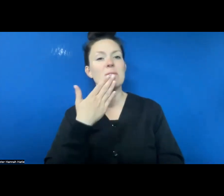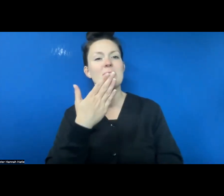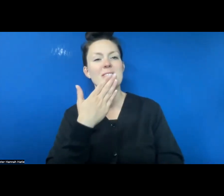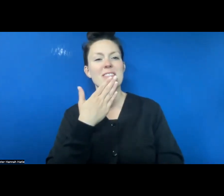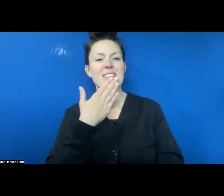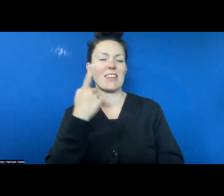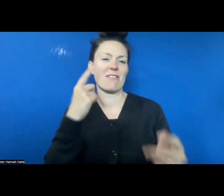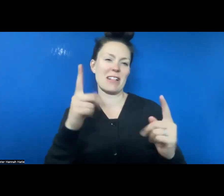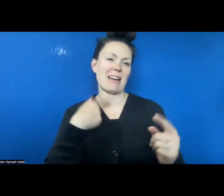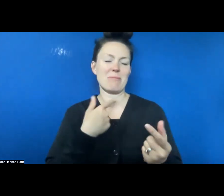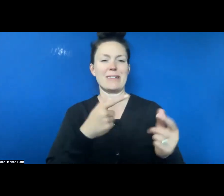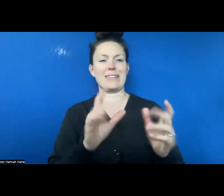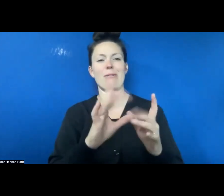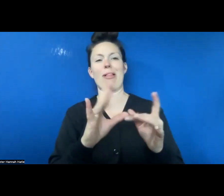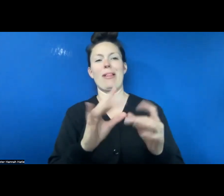blurb.